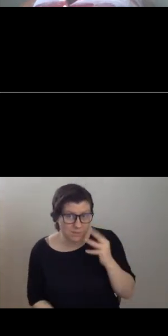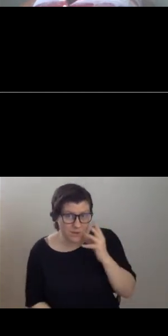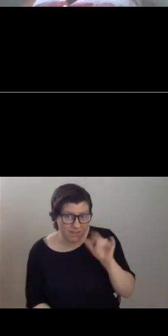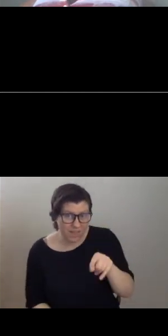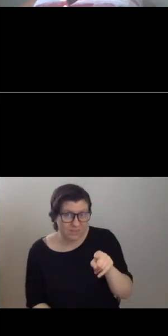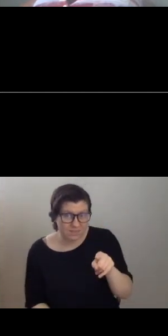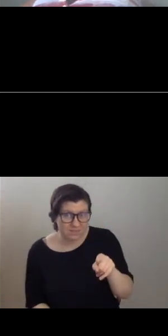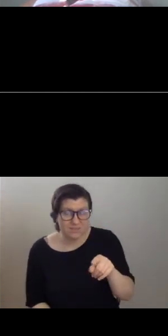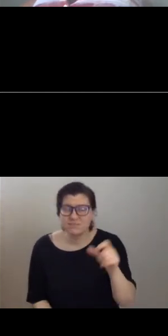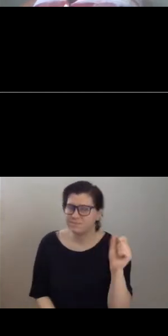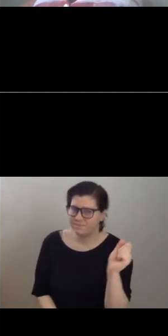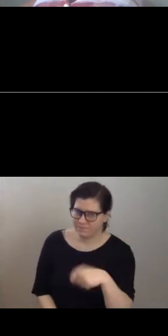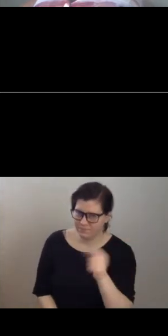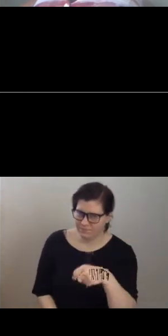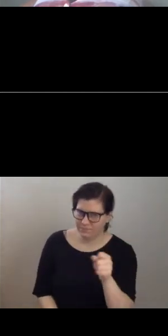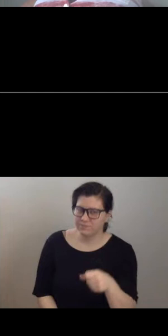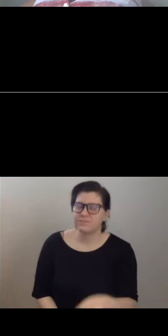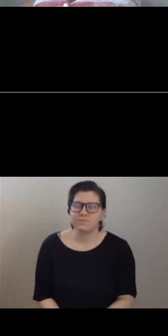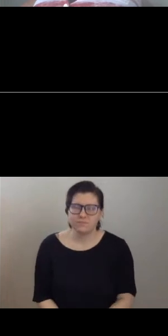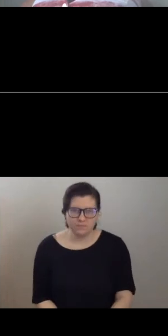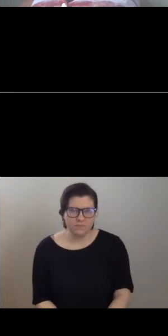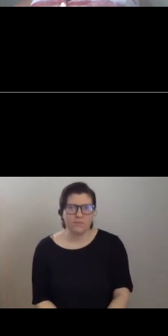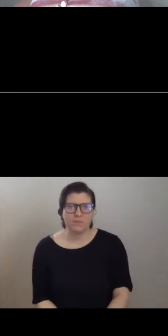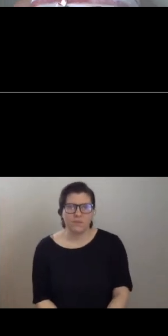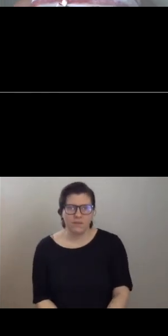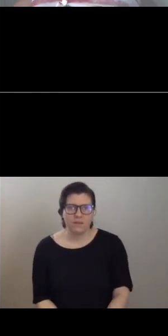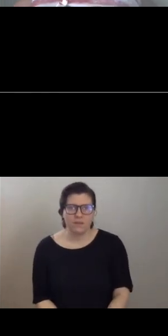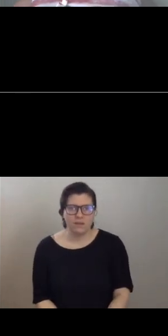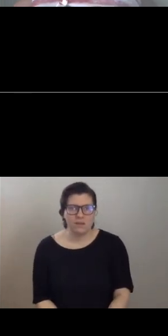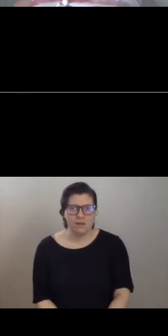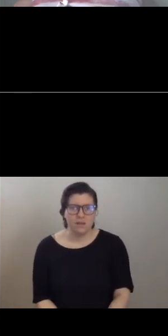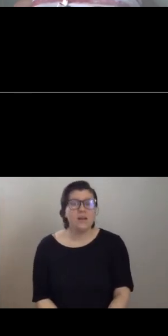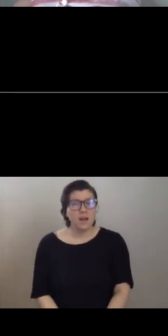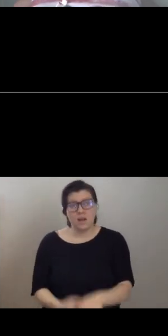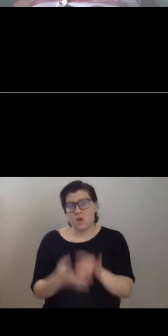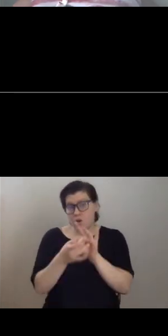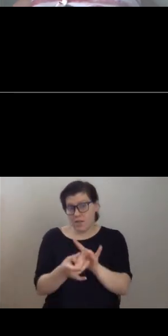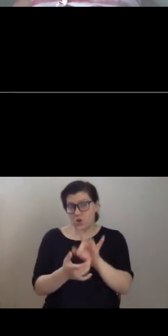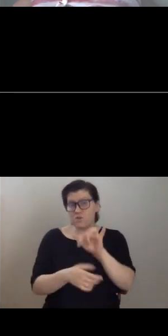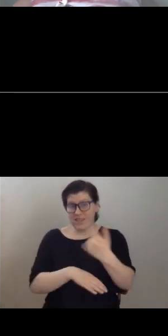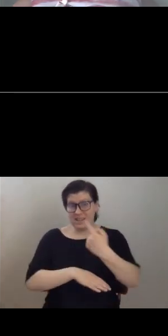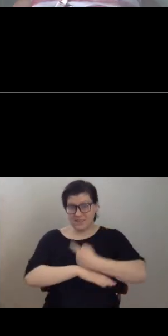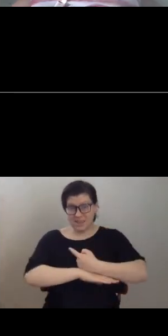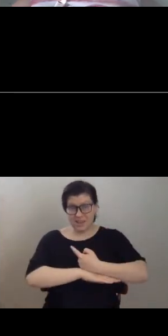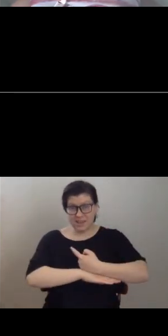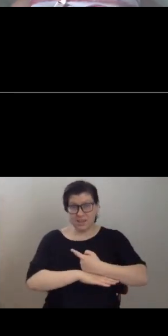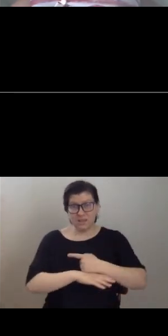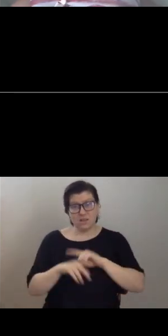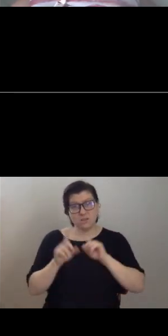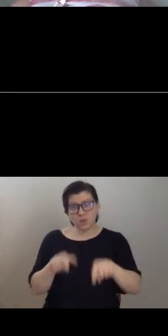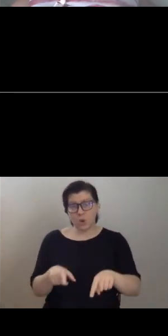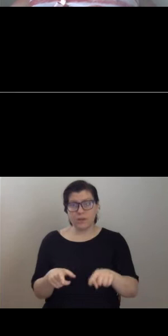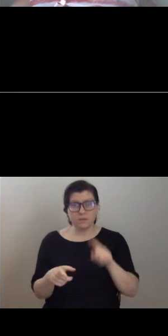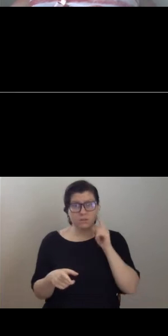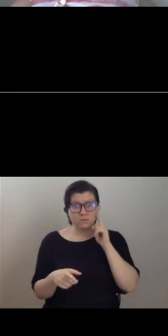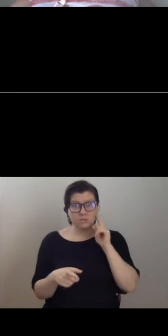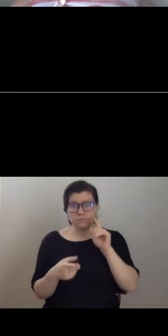yes. And with that day, with going down for